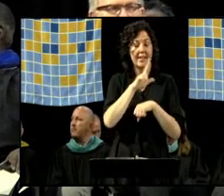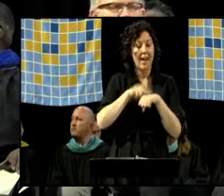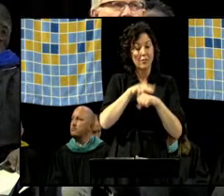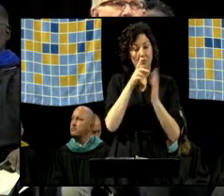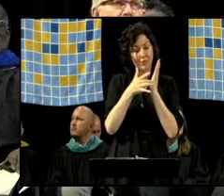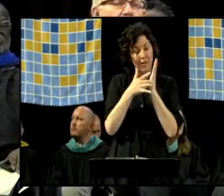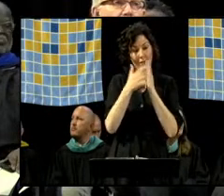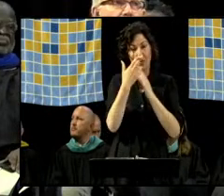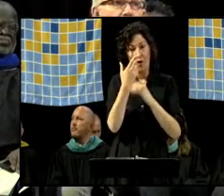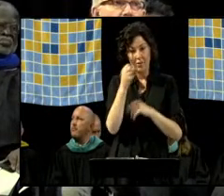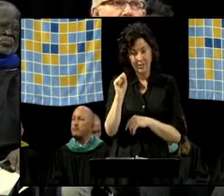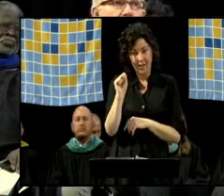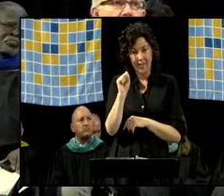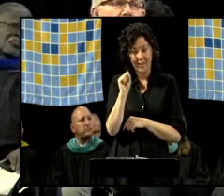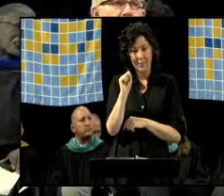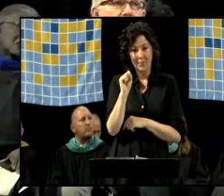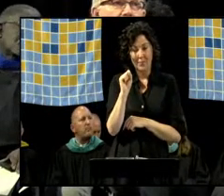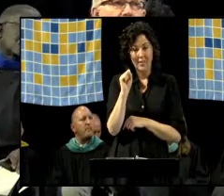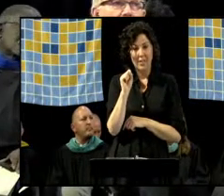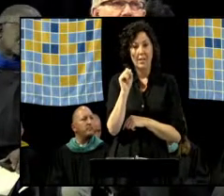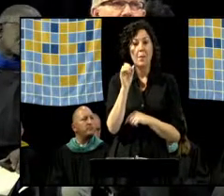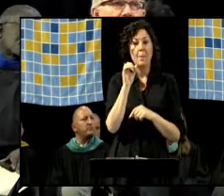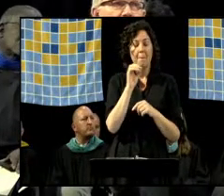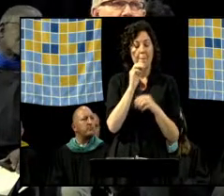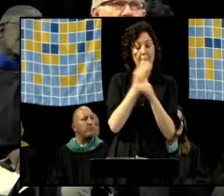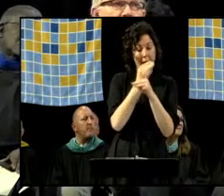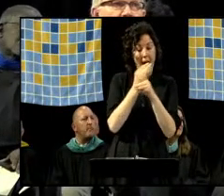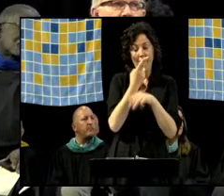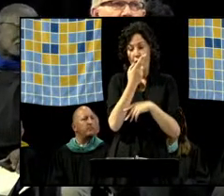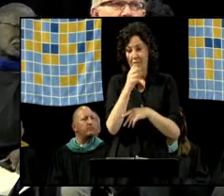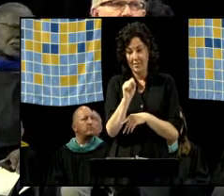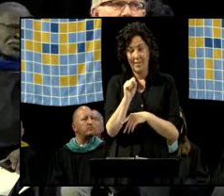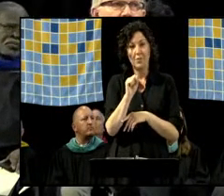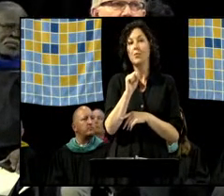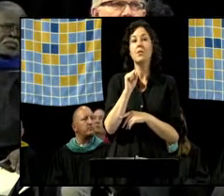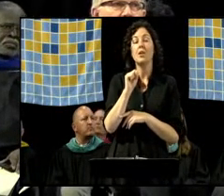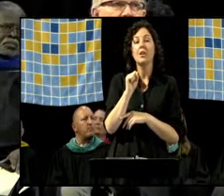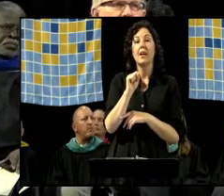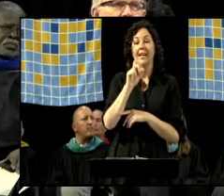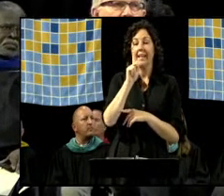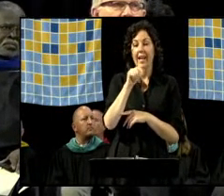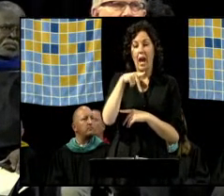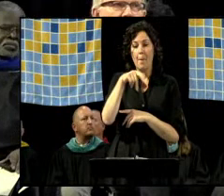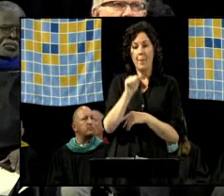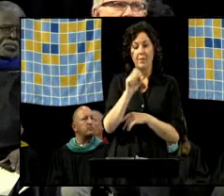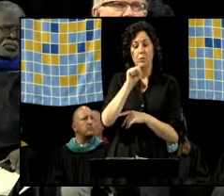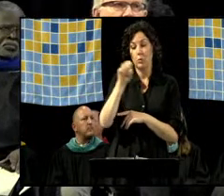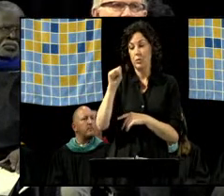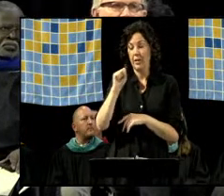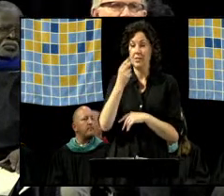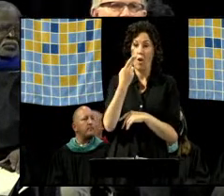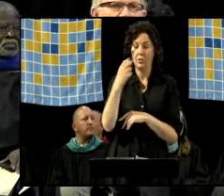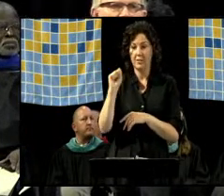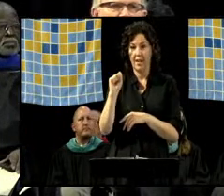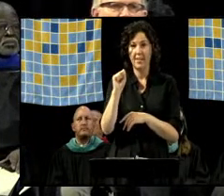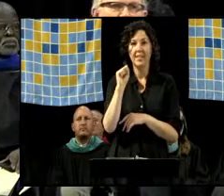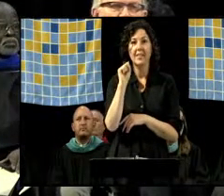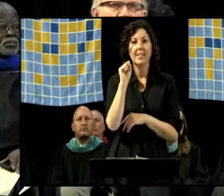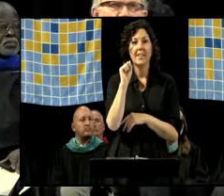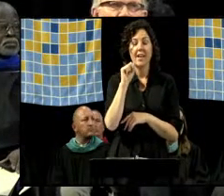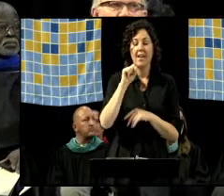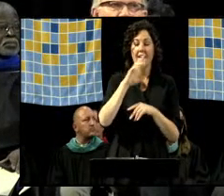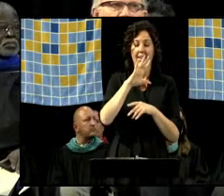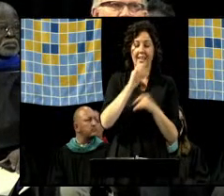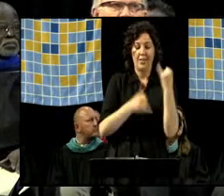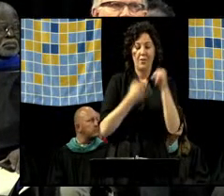Society, Mu Alpha Theta Math Honor Society, Rho Kappa Social Studies Honor Society, International